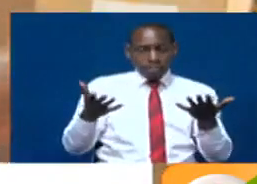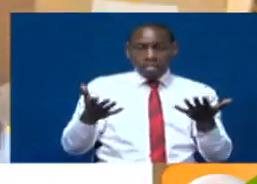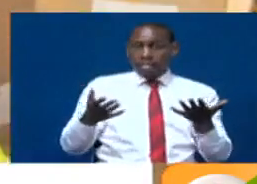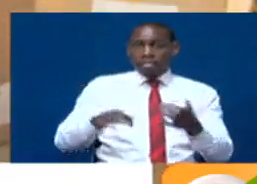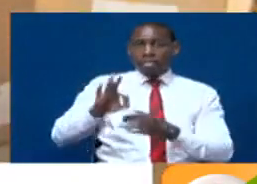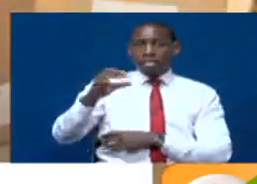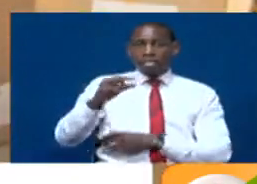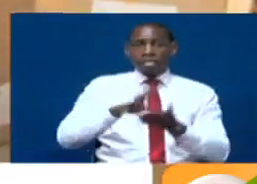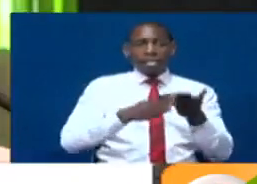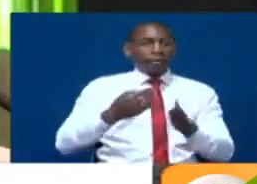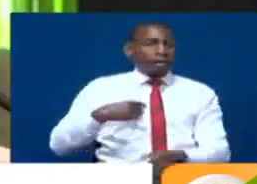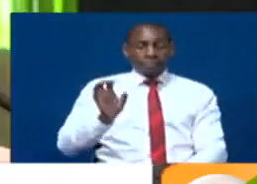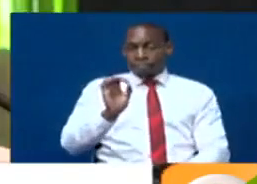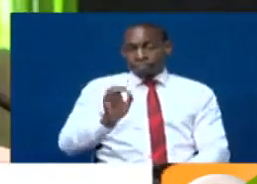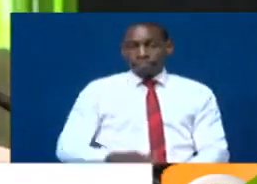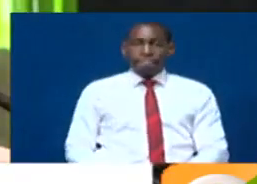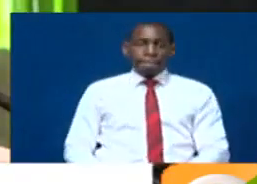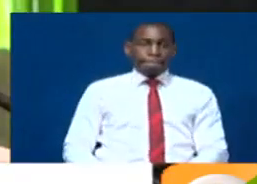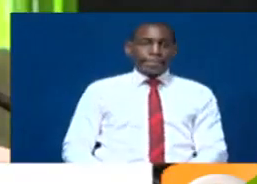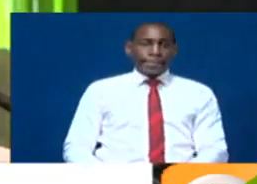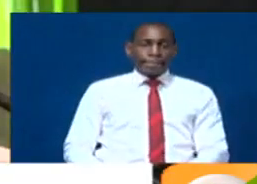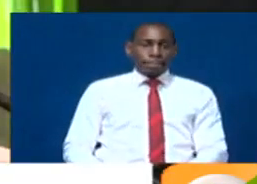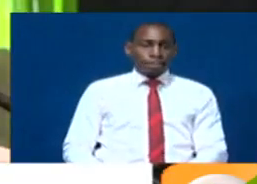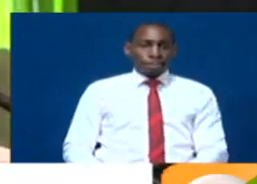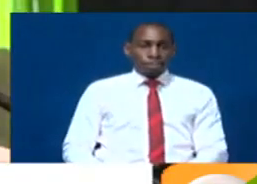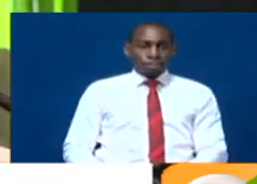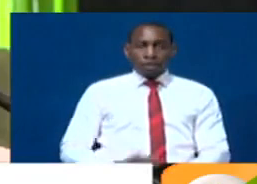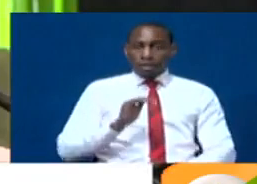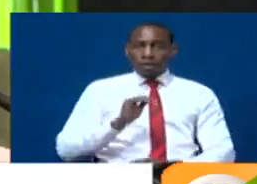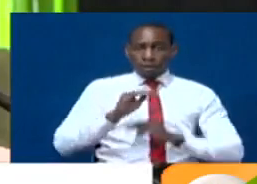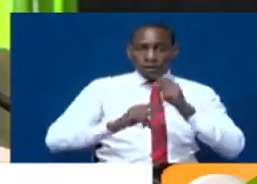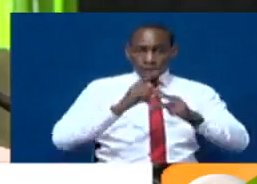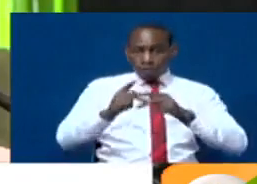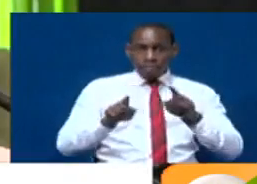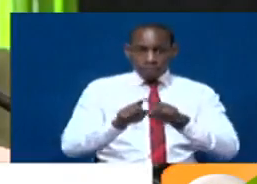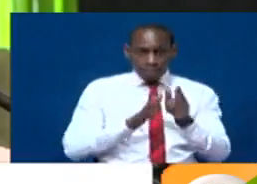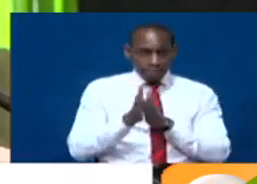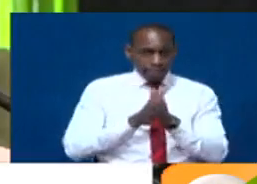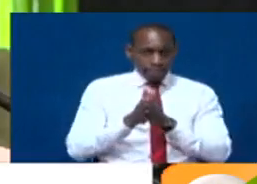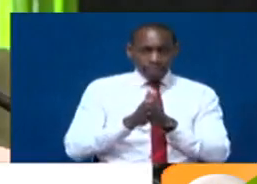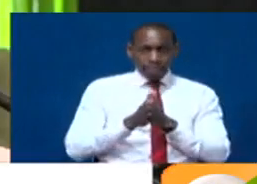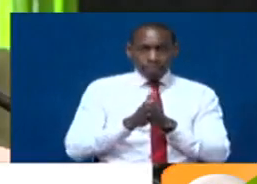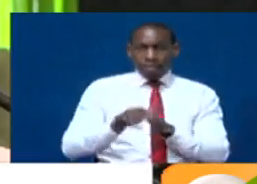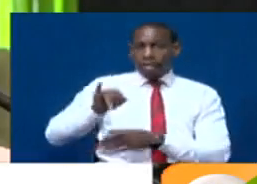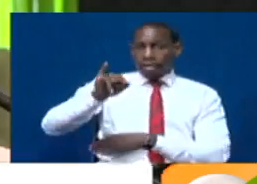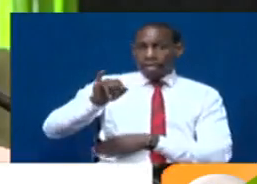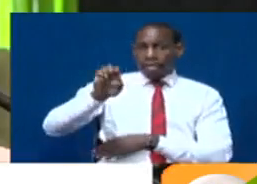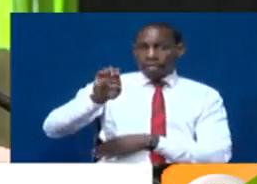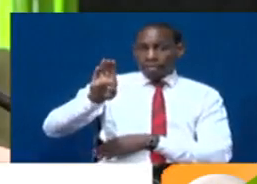covered by 3G network. The entire process. It's in the spirit of this that the Commission came